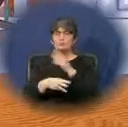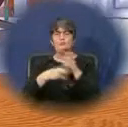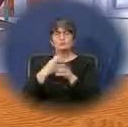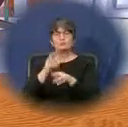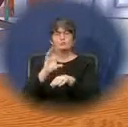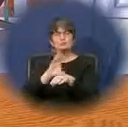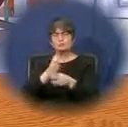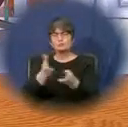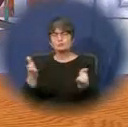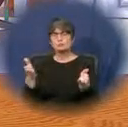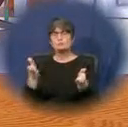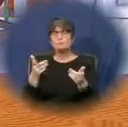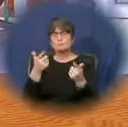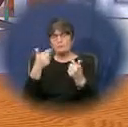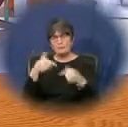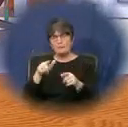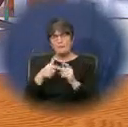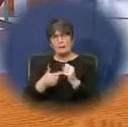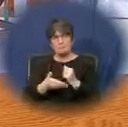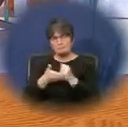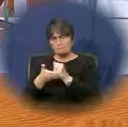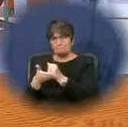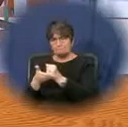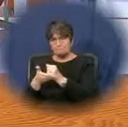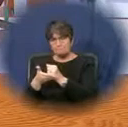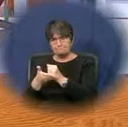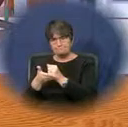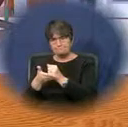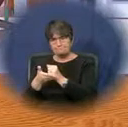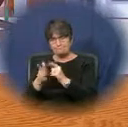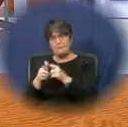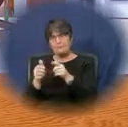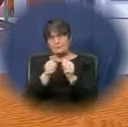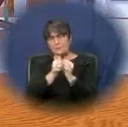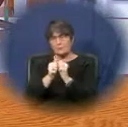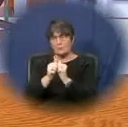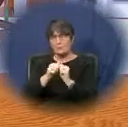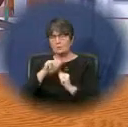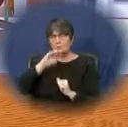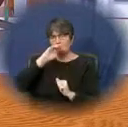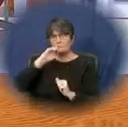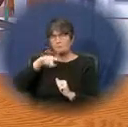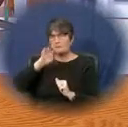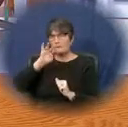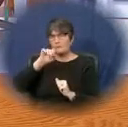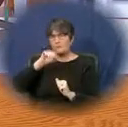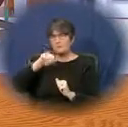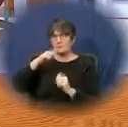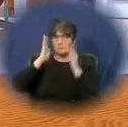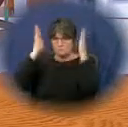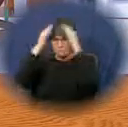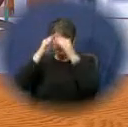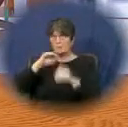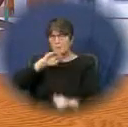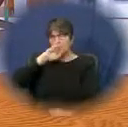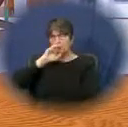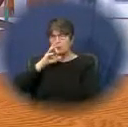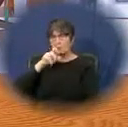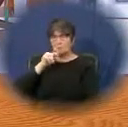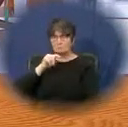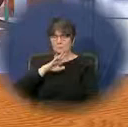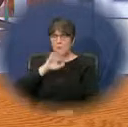world, and bring her to the fullness of charity, that together with Francis, our Pope, and Robert, our Bishop, and all the